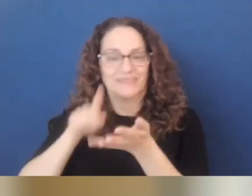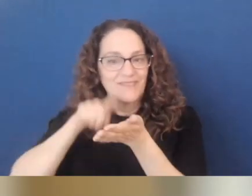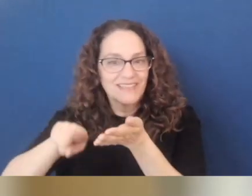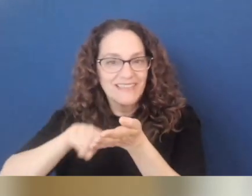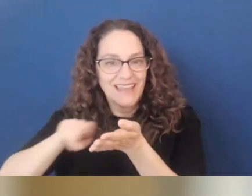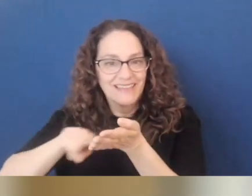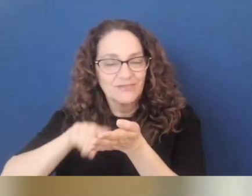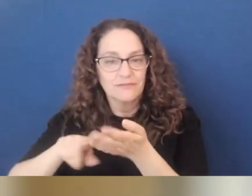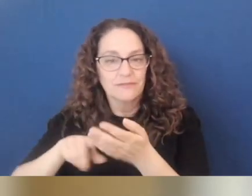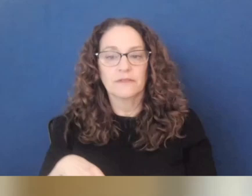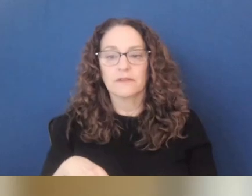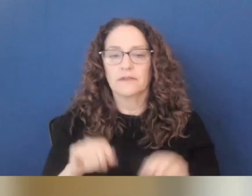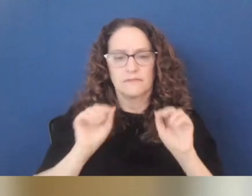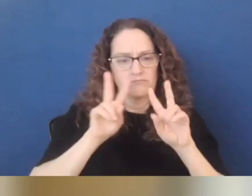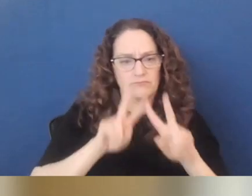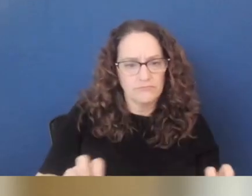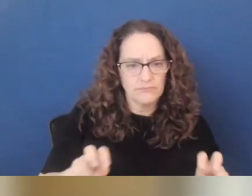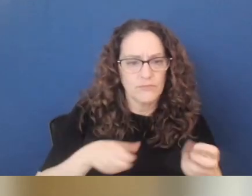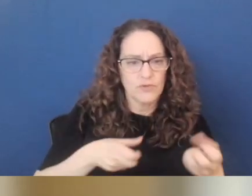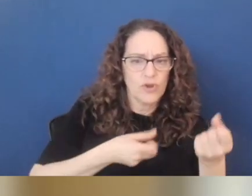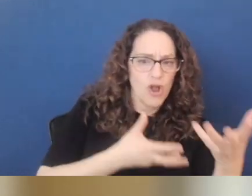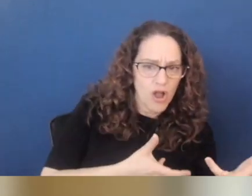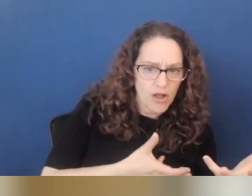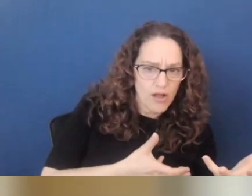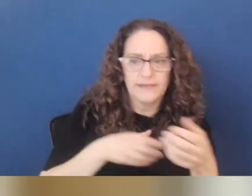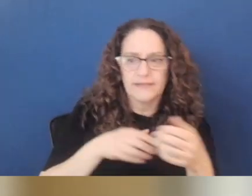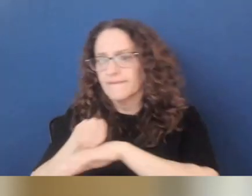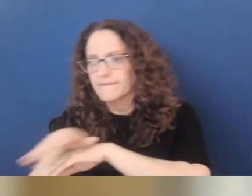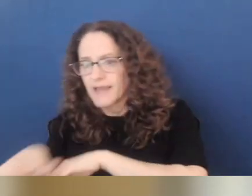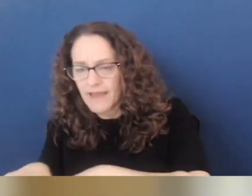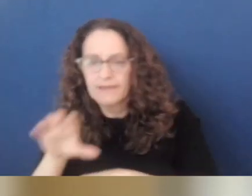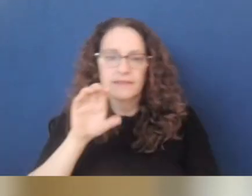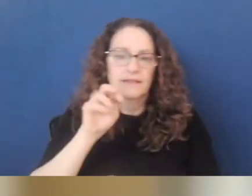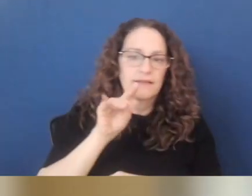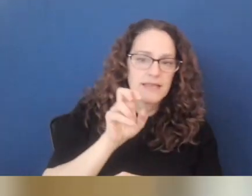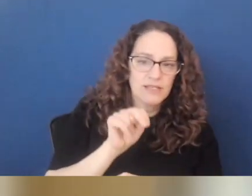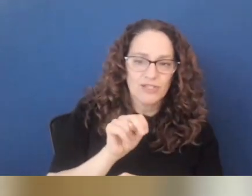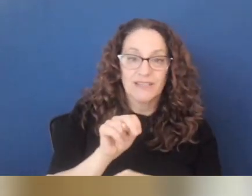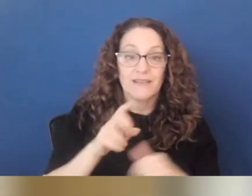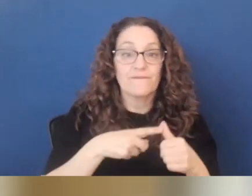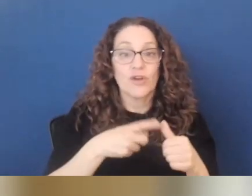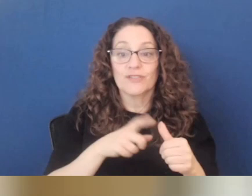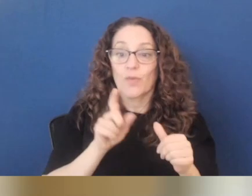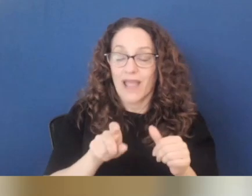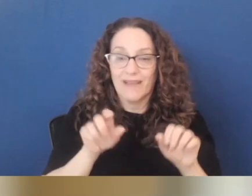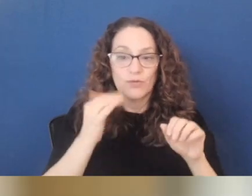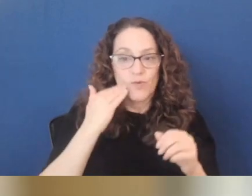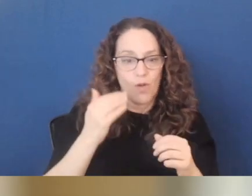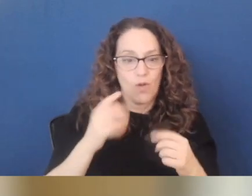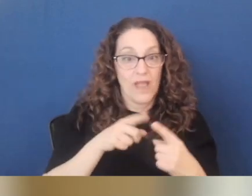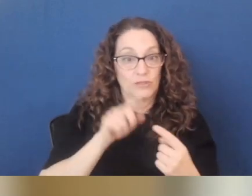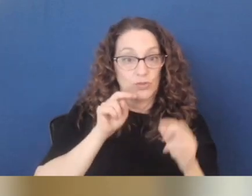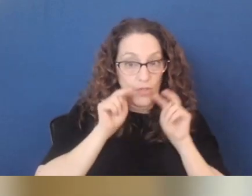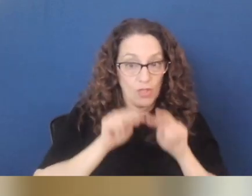as causes and conditions, we already have to have had the ability to look at and turn away. Because if